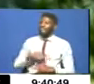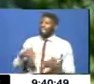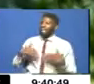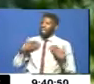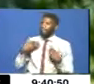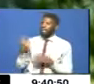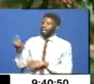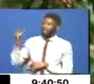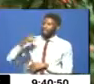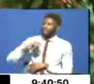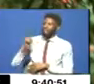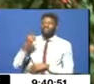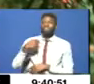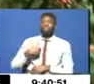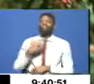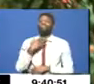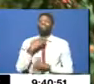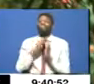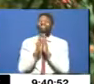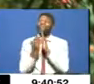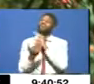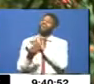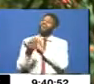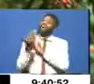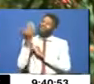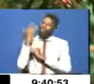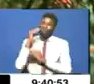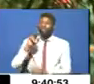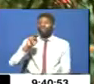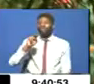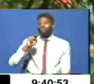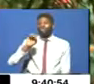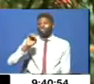start way back. Yes. The young Noah.